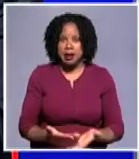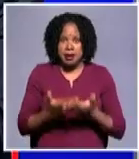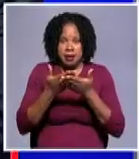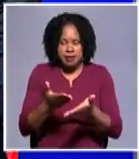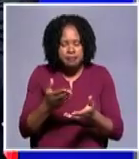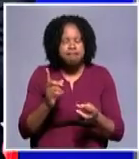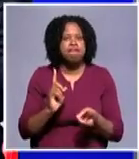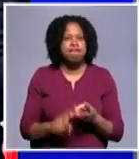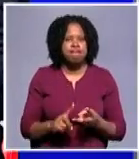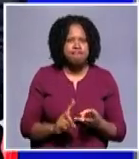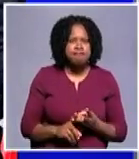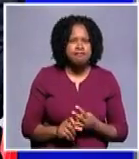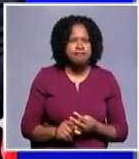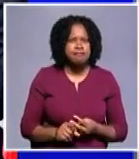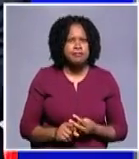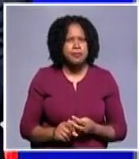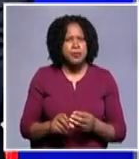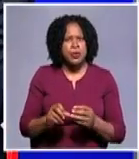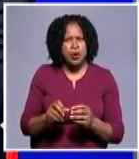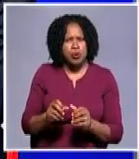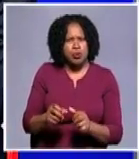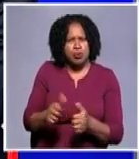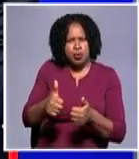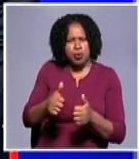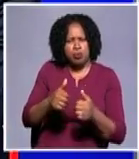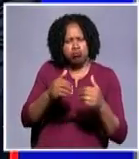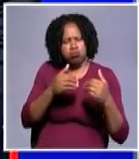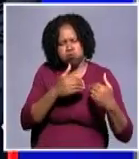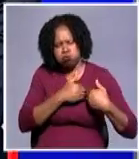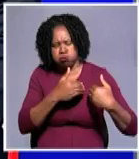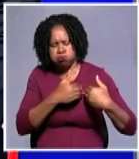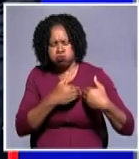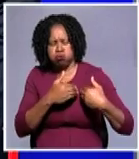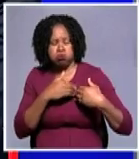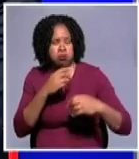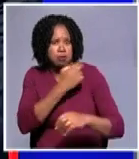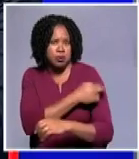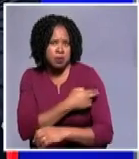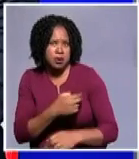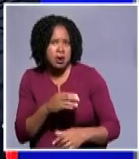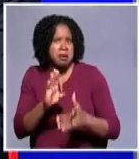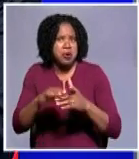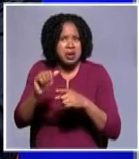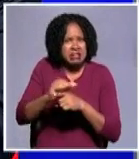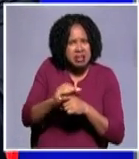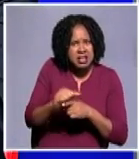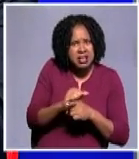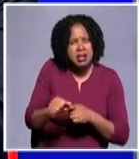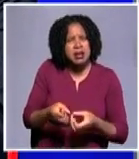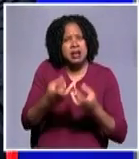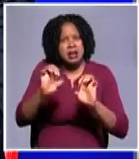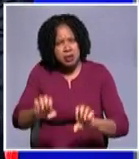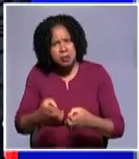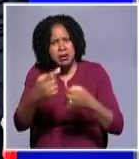emphasize on quality of care in the health facilities, in terms of the training, in terms of providing equipment,